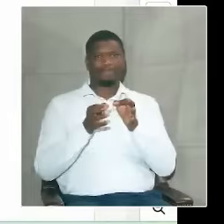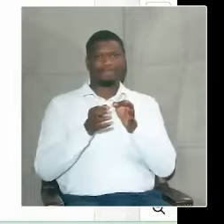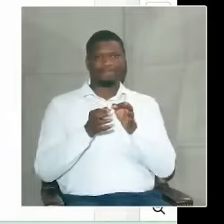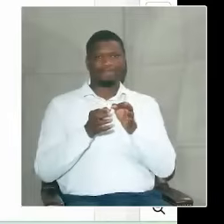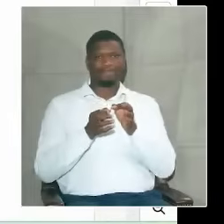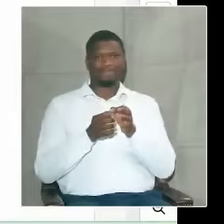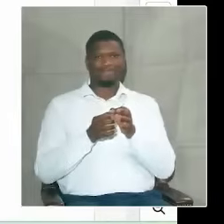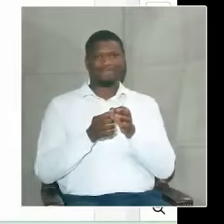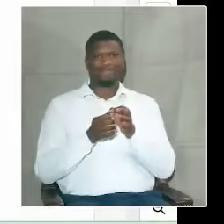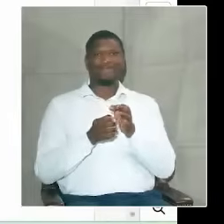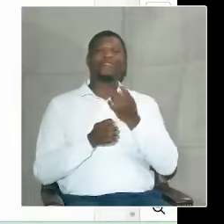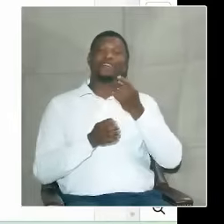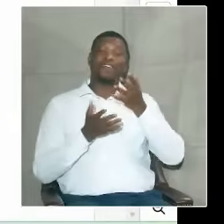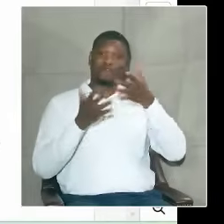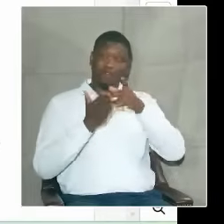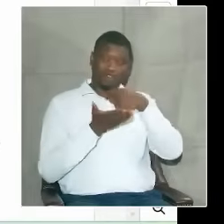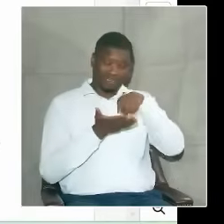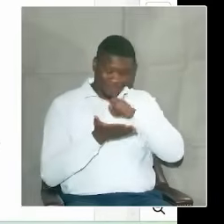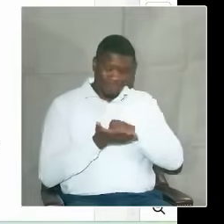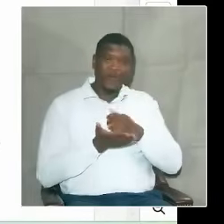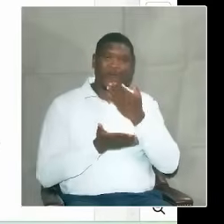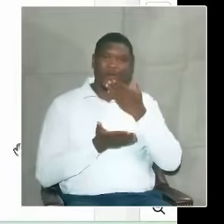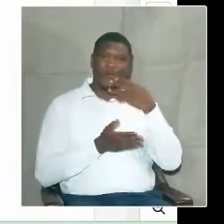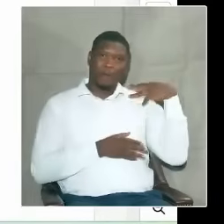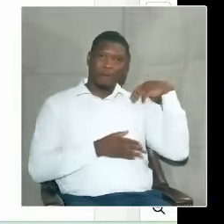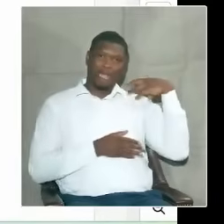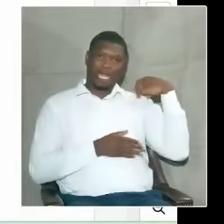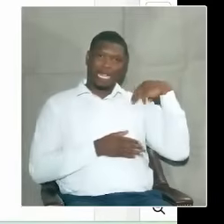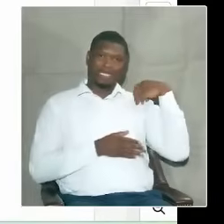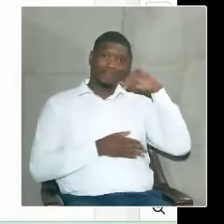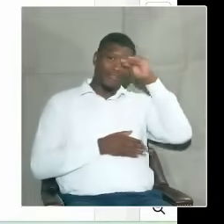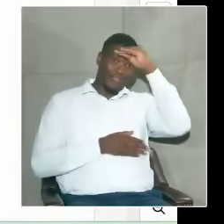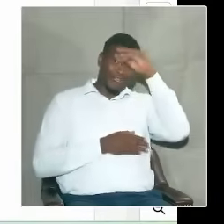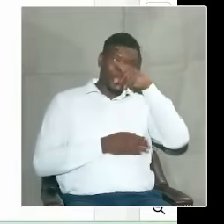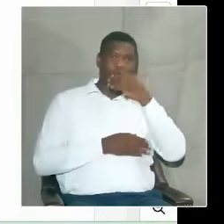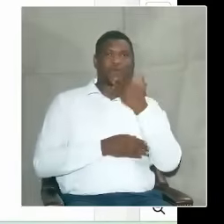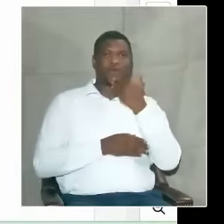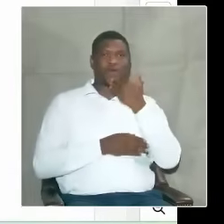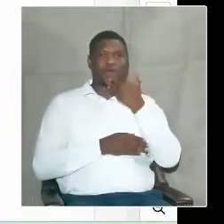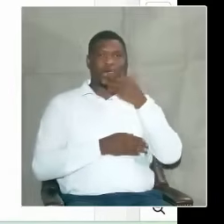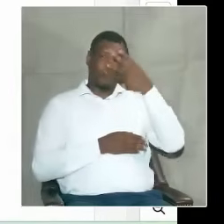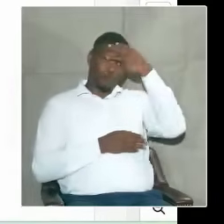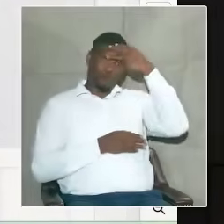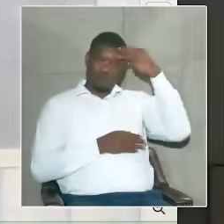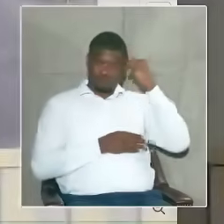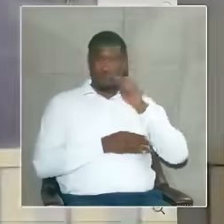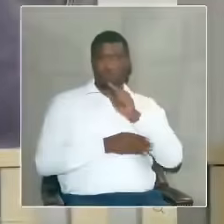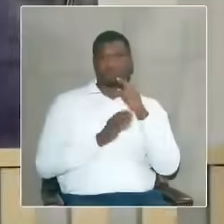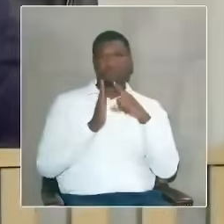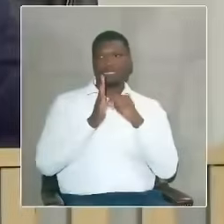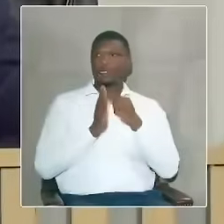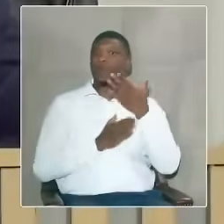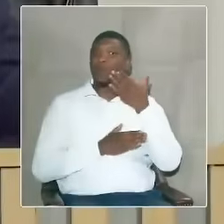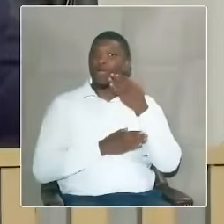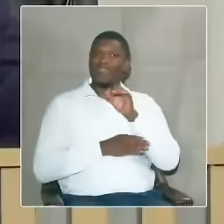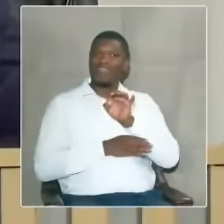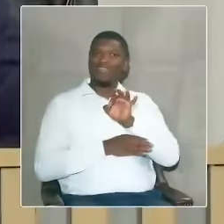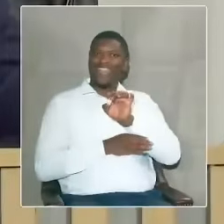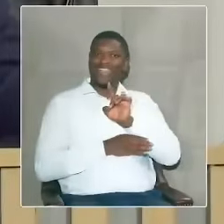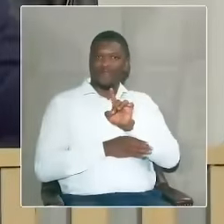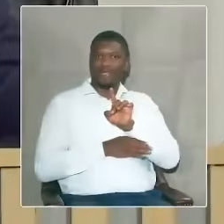are sincerely signed, Minister of Police, Mr. E.S. Mkhunu, MP, dated 31st